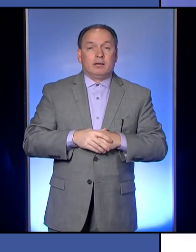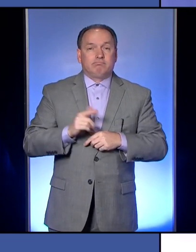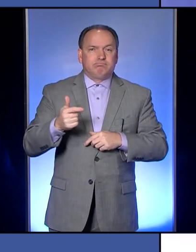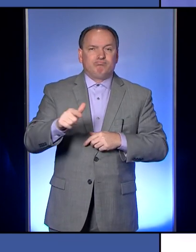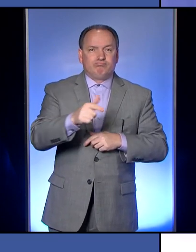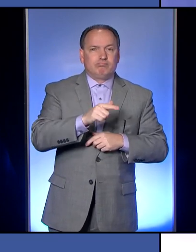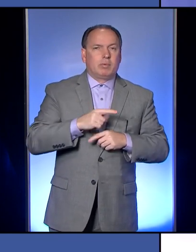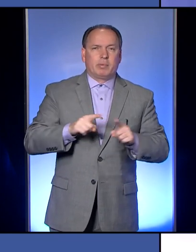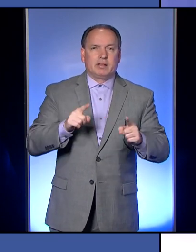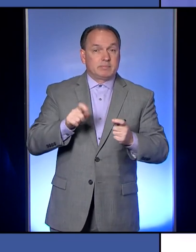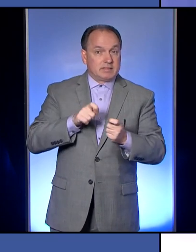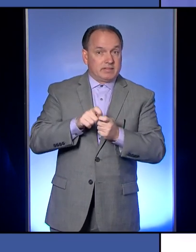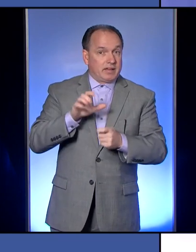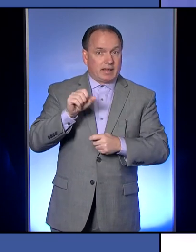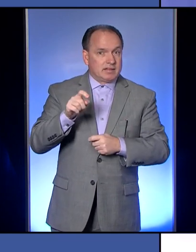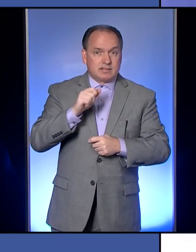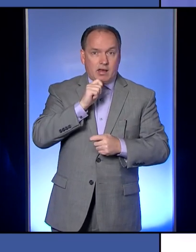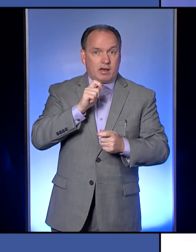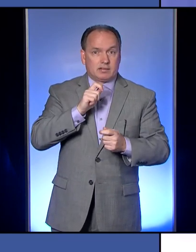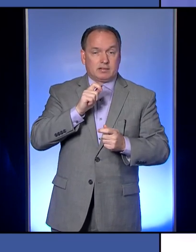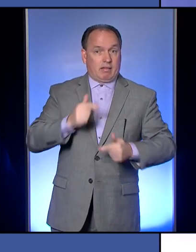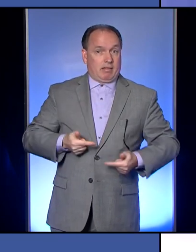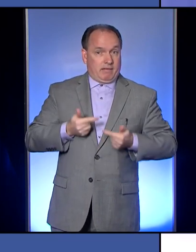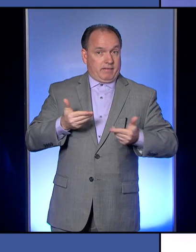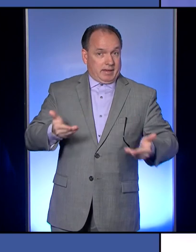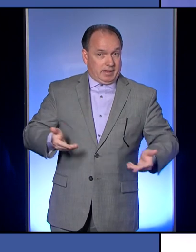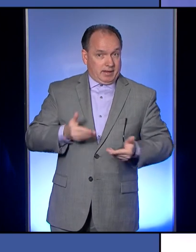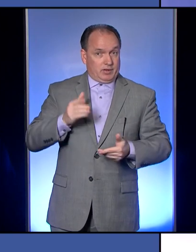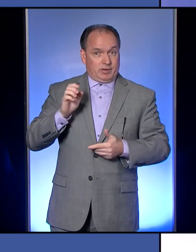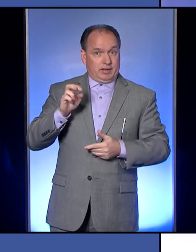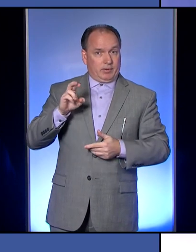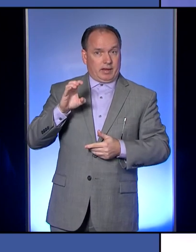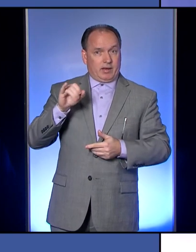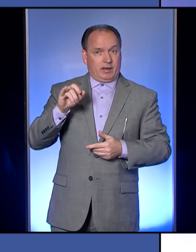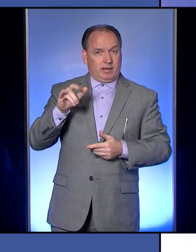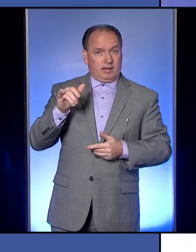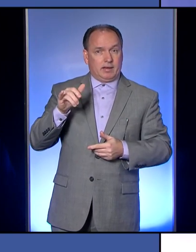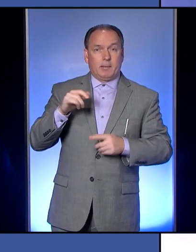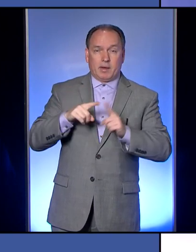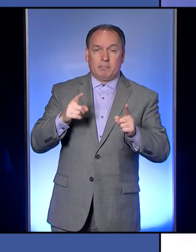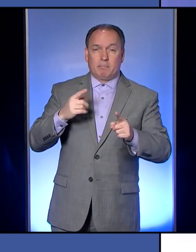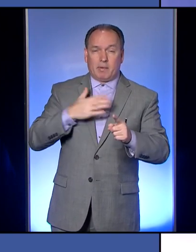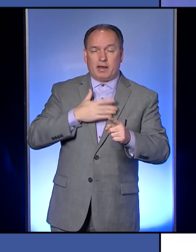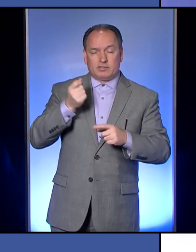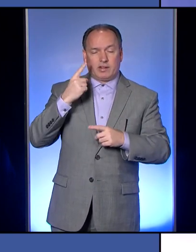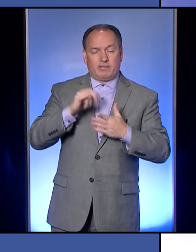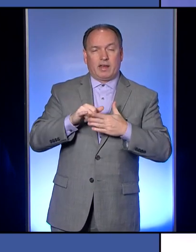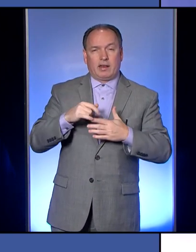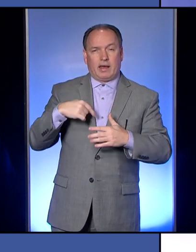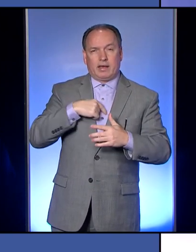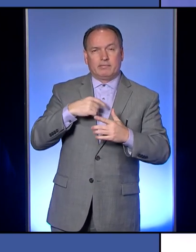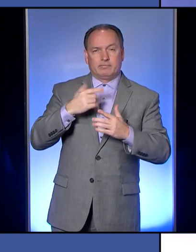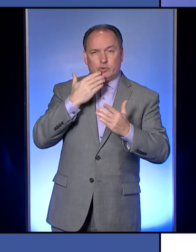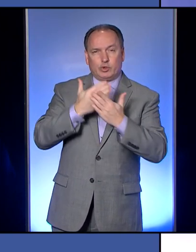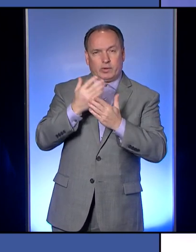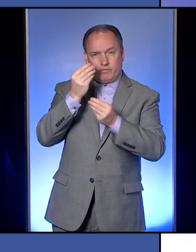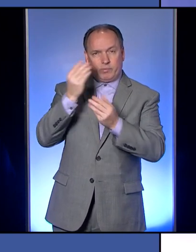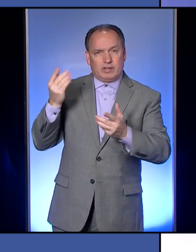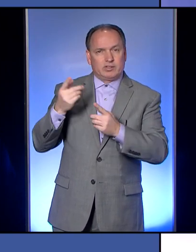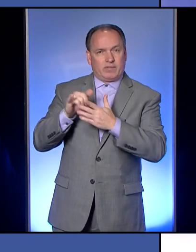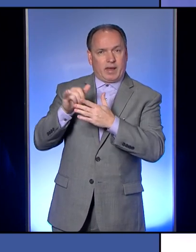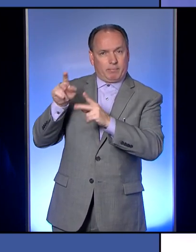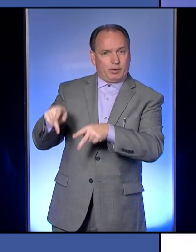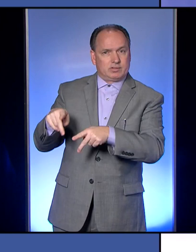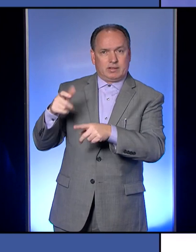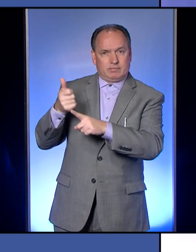said, it's not an Erie County case, but is my understanding, and I've received confirmation from very reliable sources, that this person